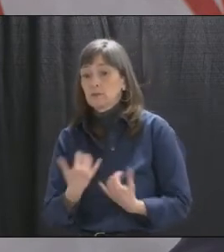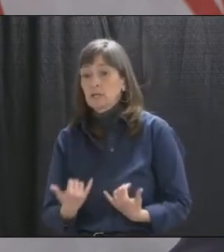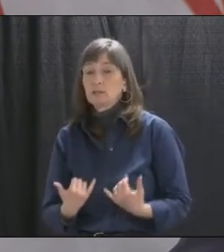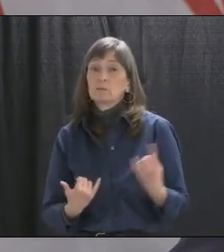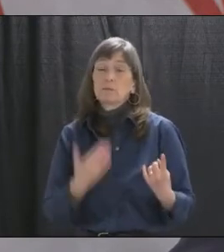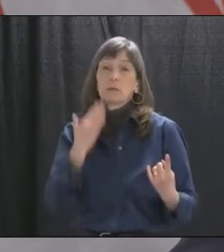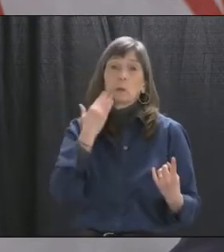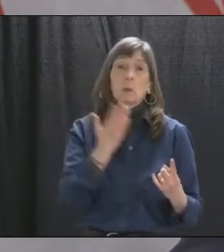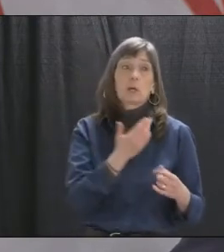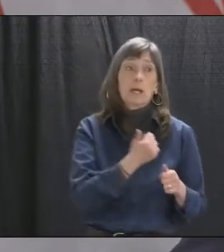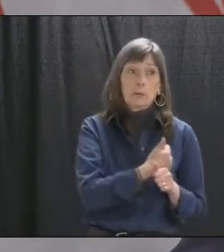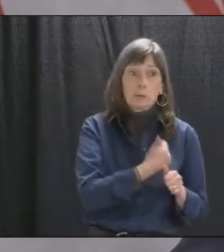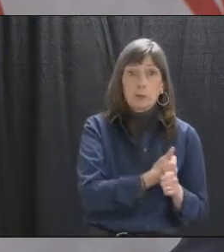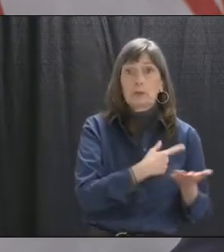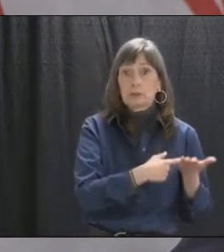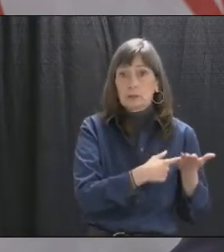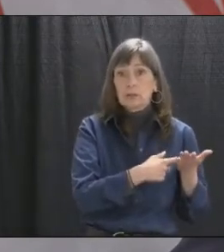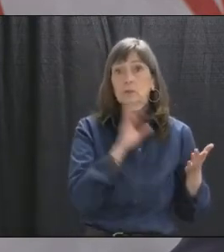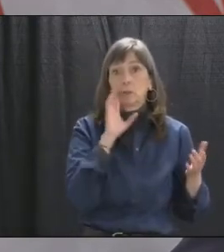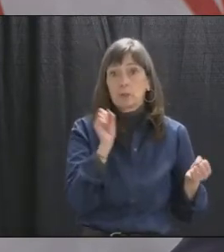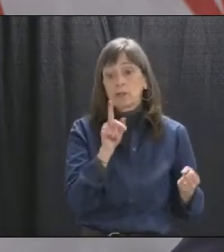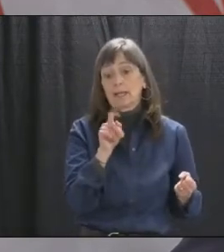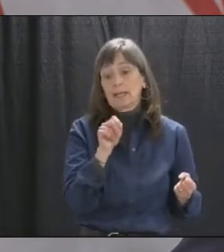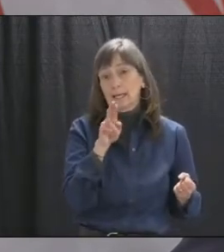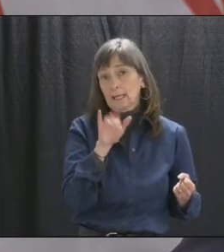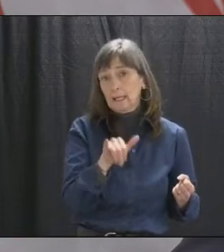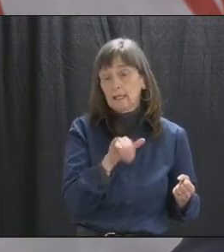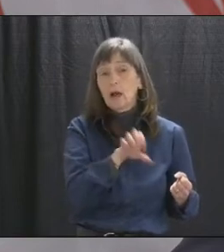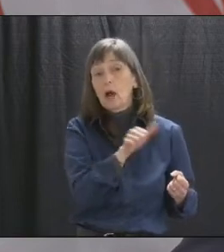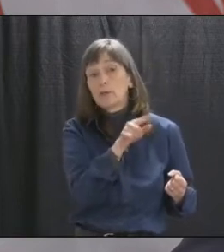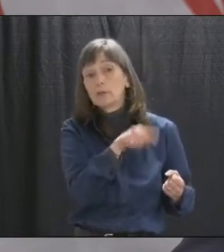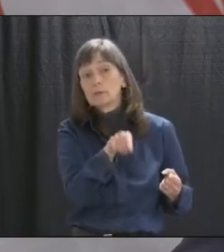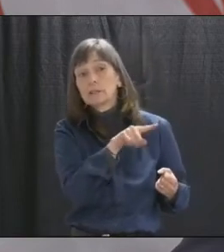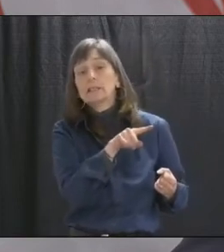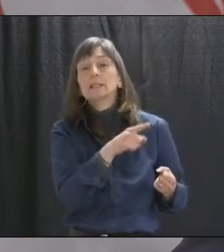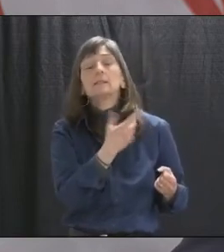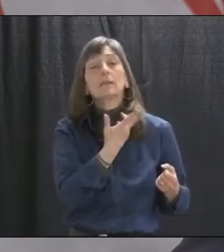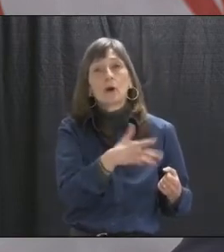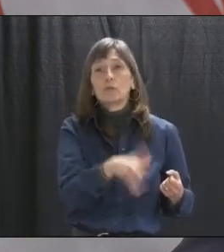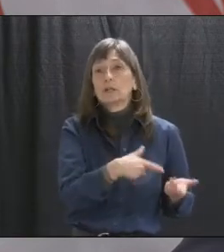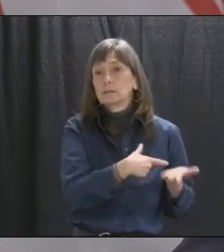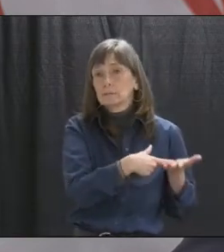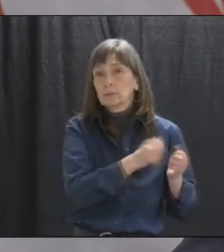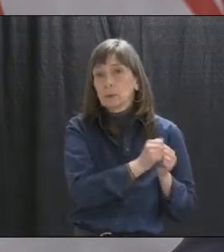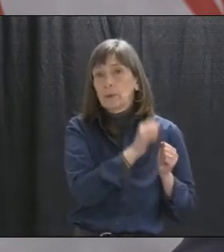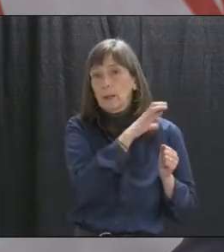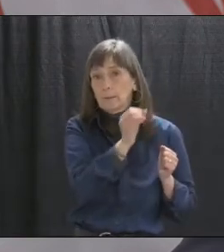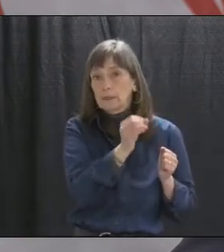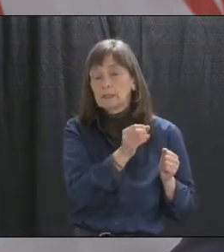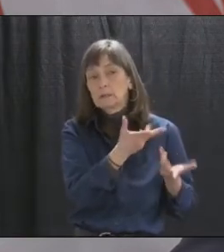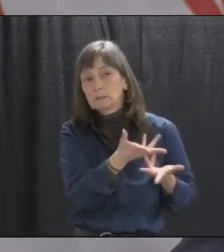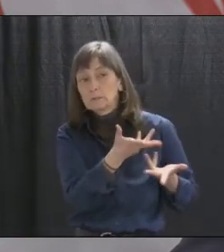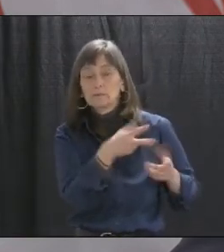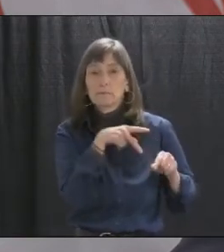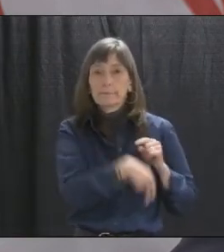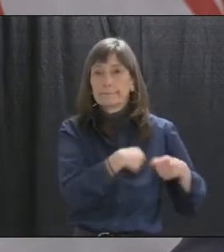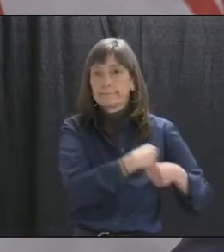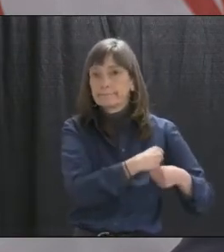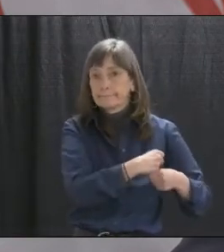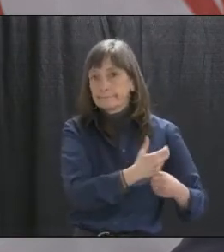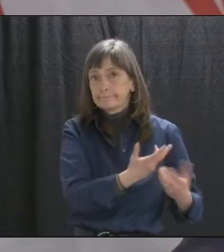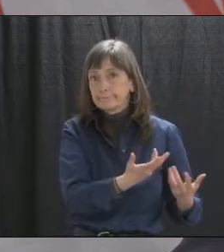Alberta, and speaking with Premier Kenny and others, they've had those kinds of discussions right now, just